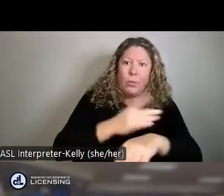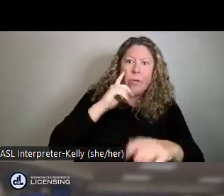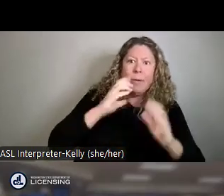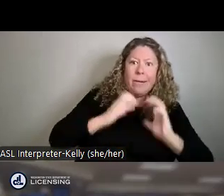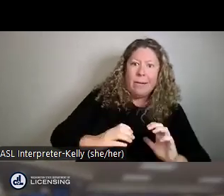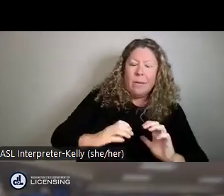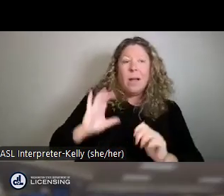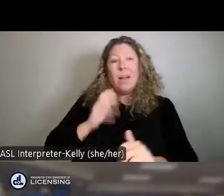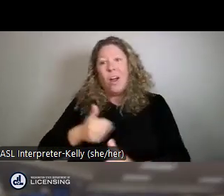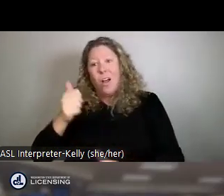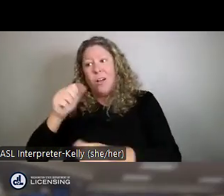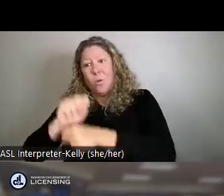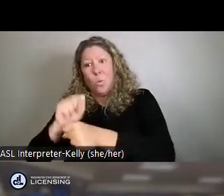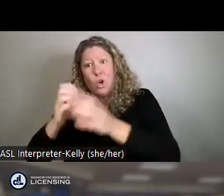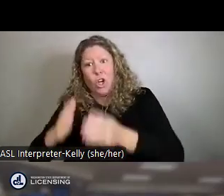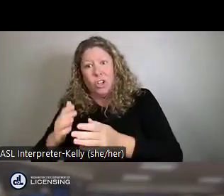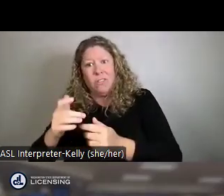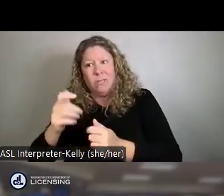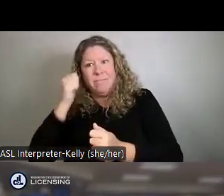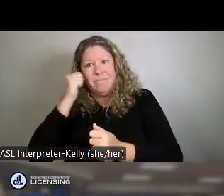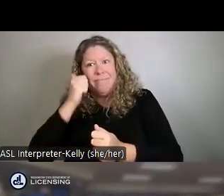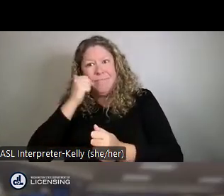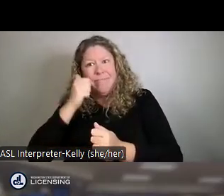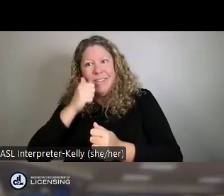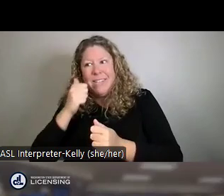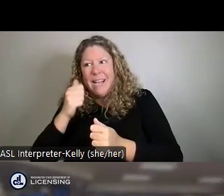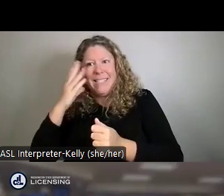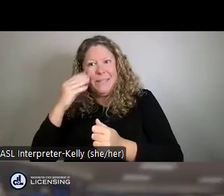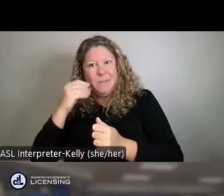more productive for our licensing teams.